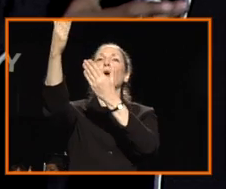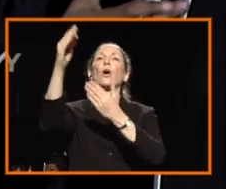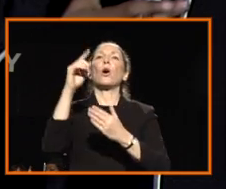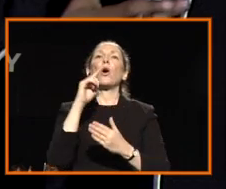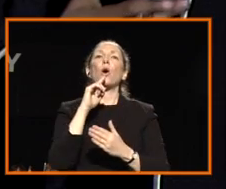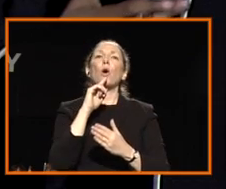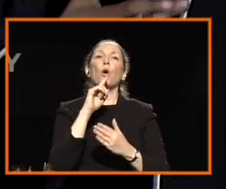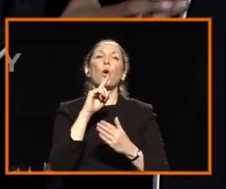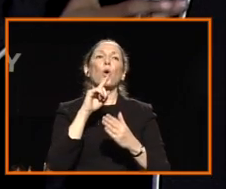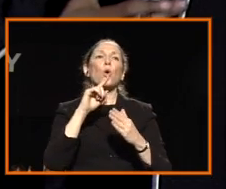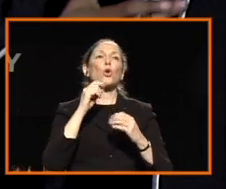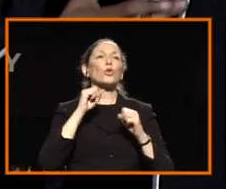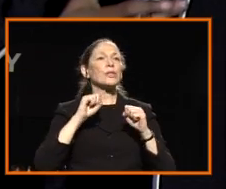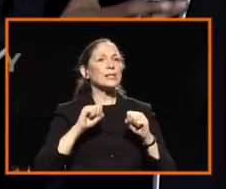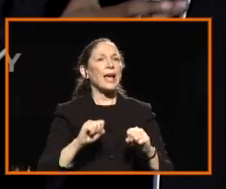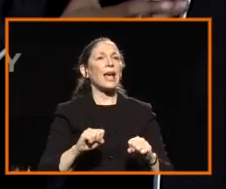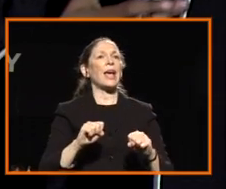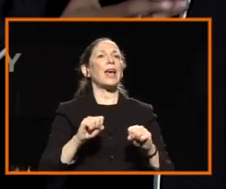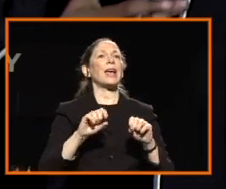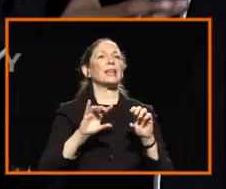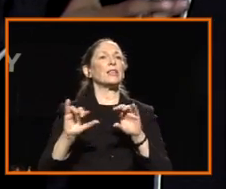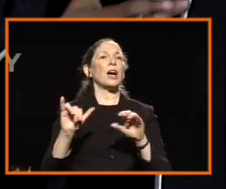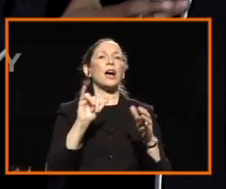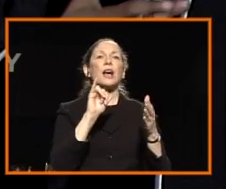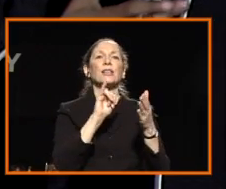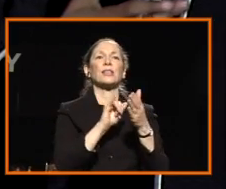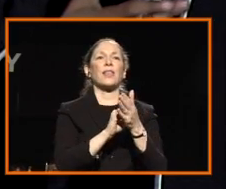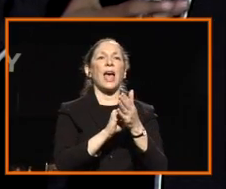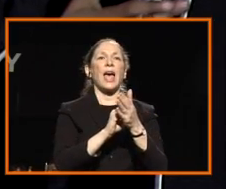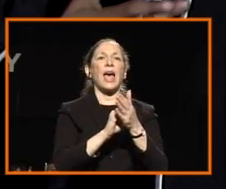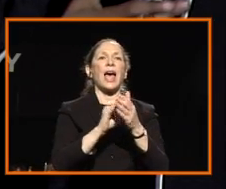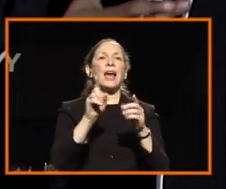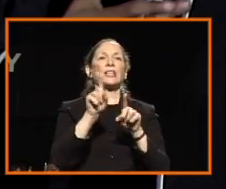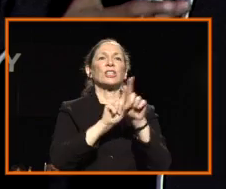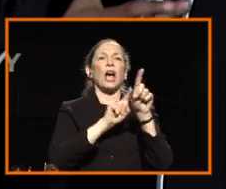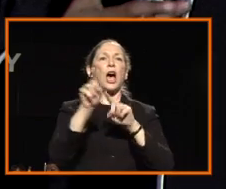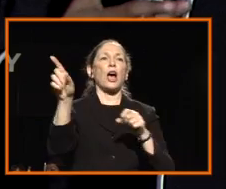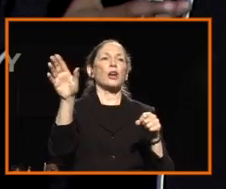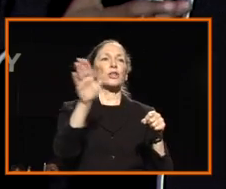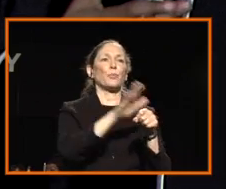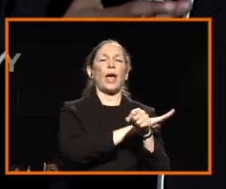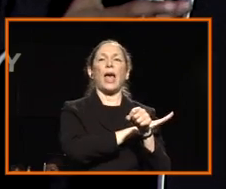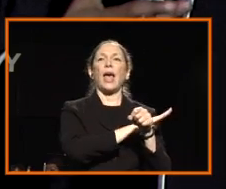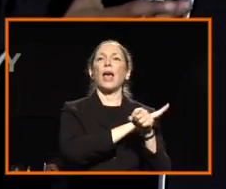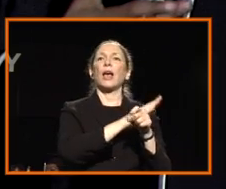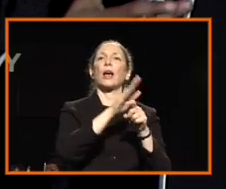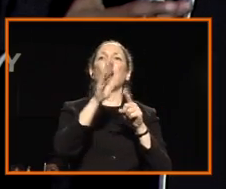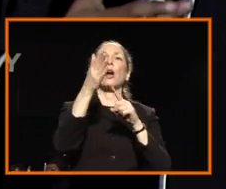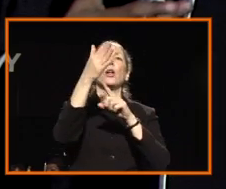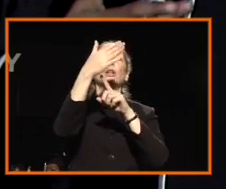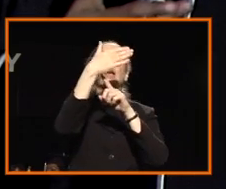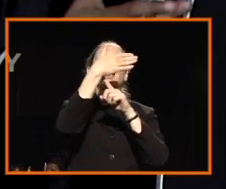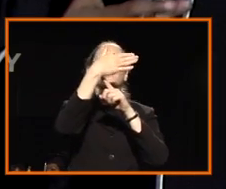there. Oh, say does that star spangled